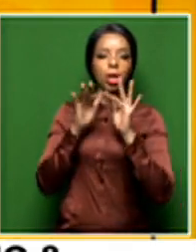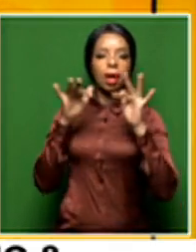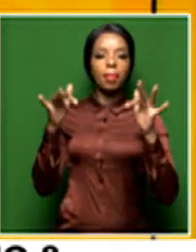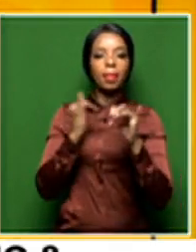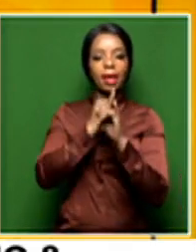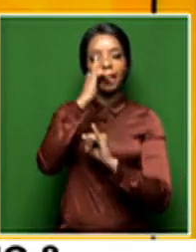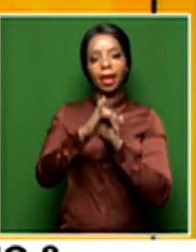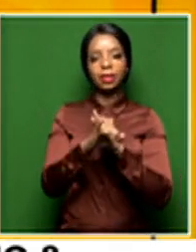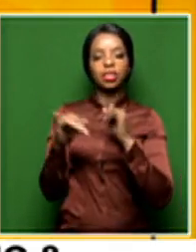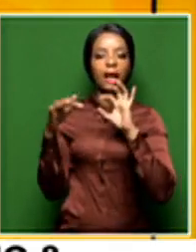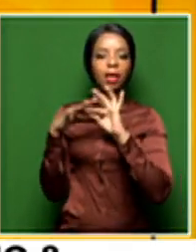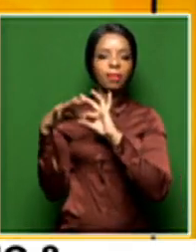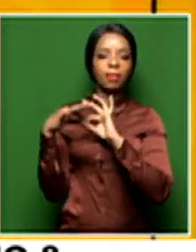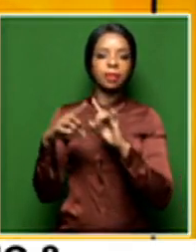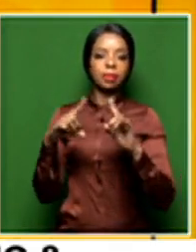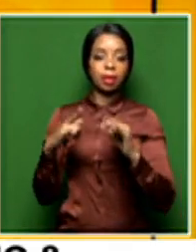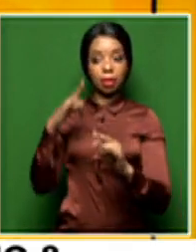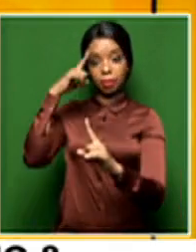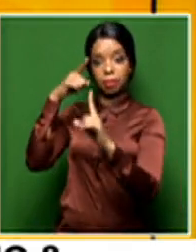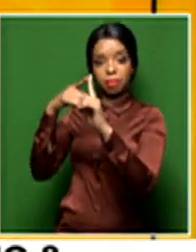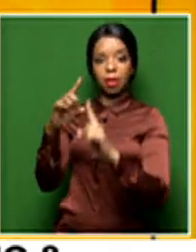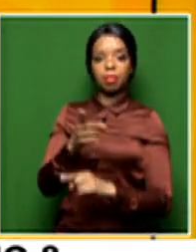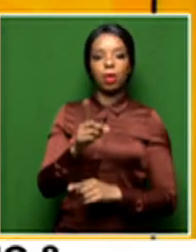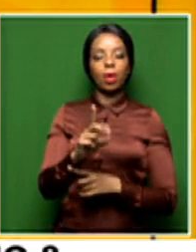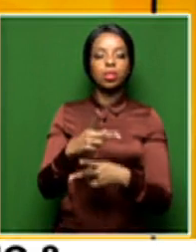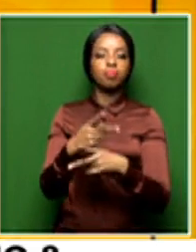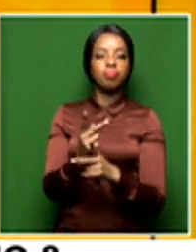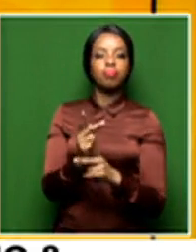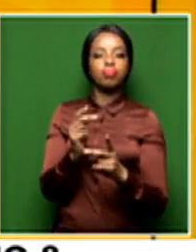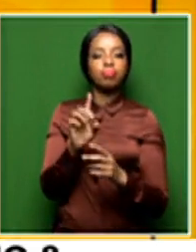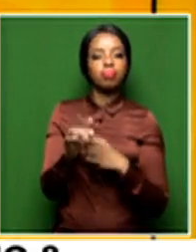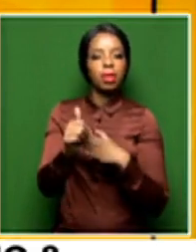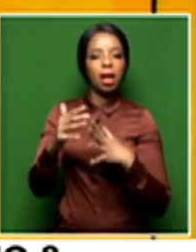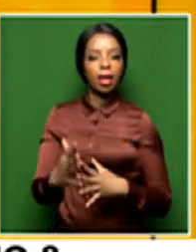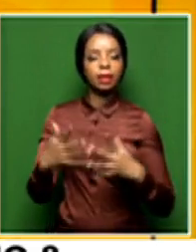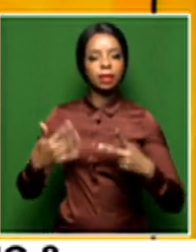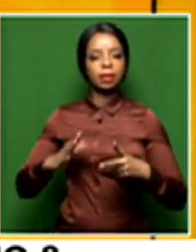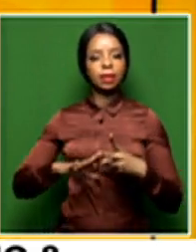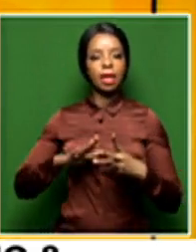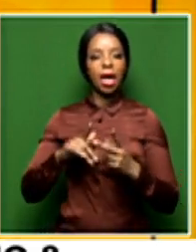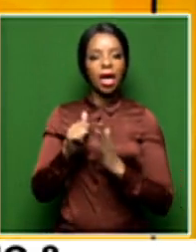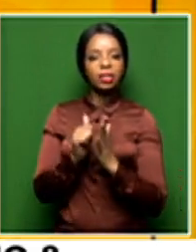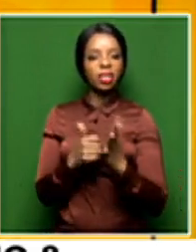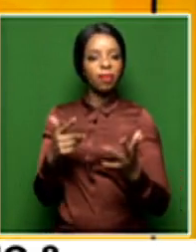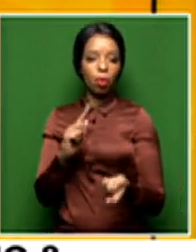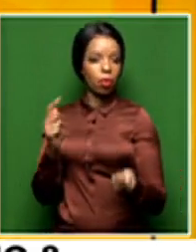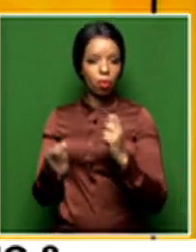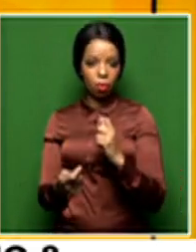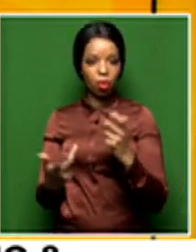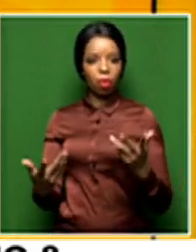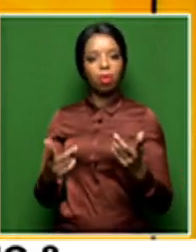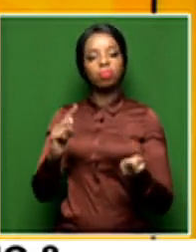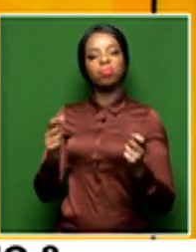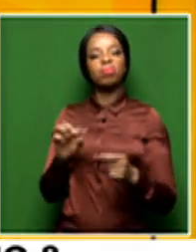Affairs, which is aimed at nurturing and producing thought leaders and change agents for the reconstruction and development of the continent.